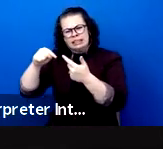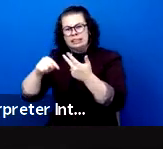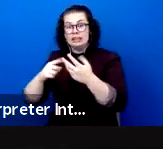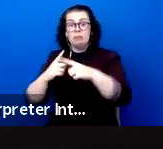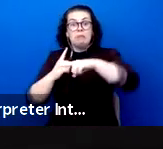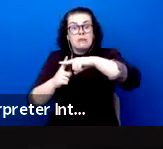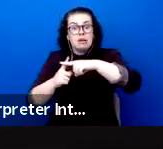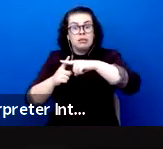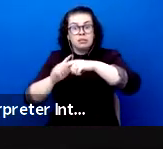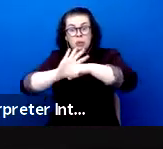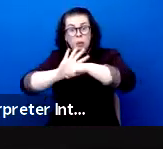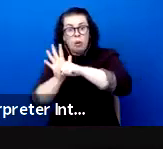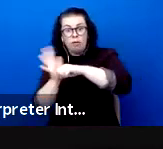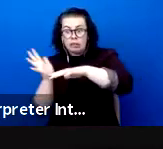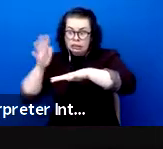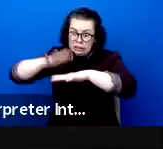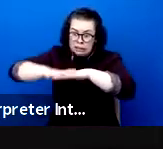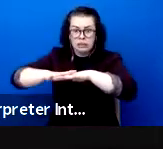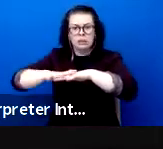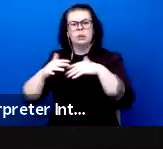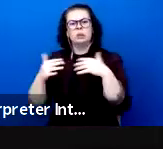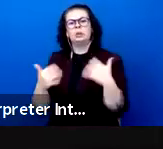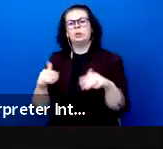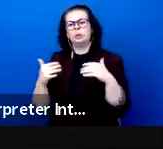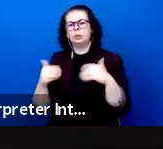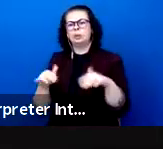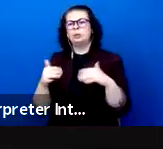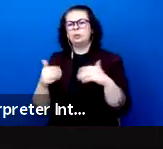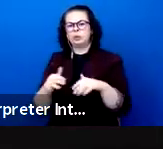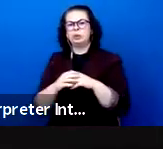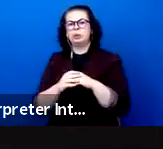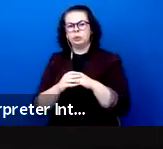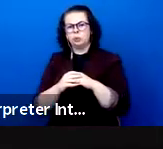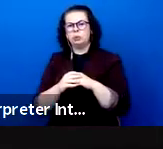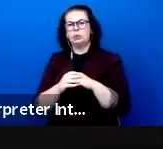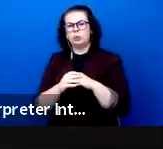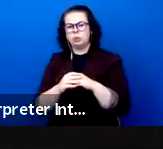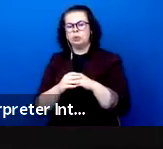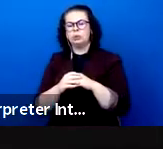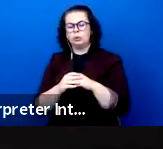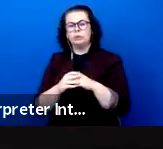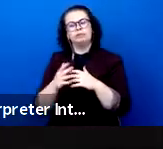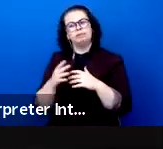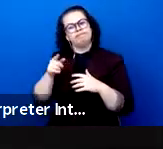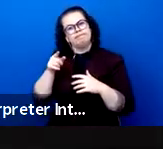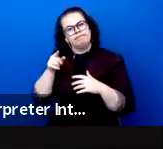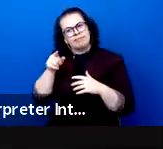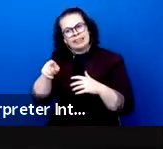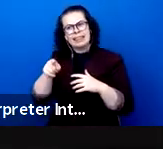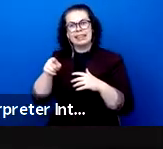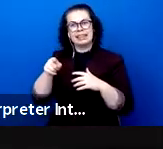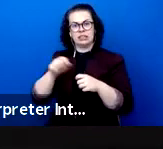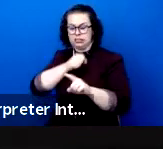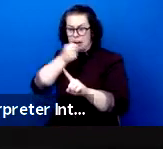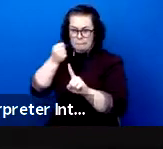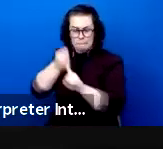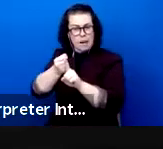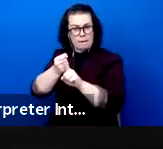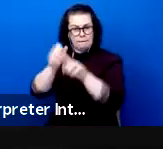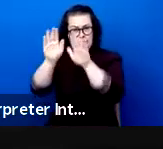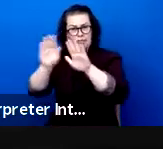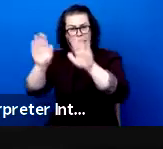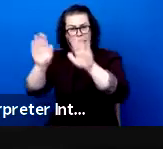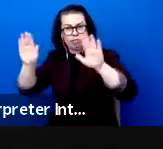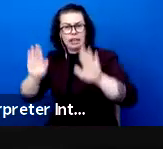The pandemic we are experiencing and its consequences that affect absolutely